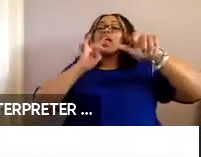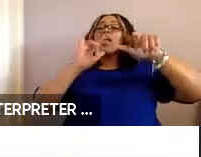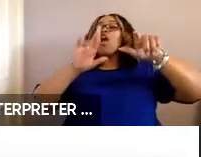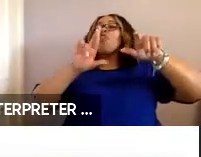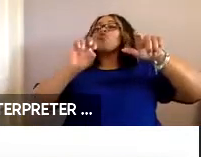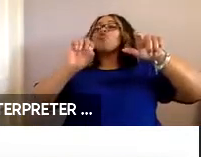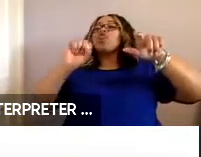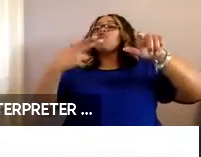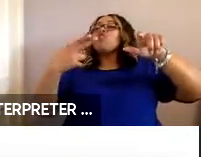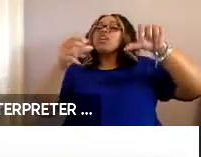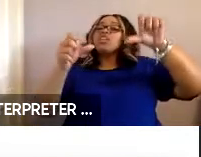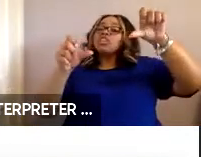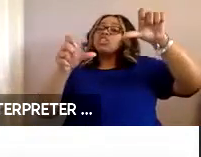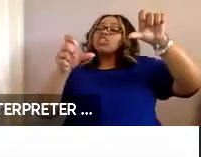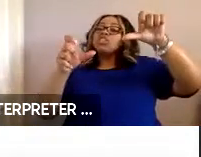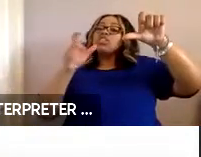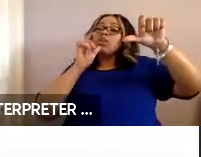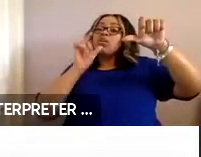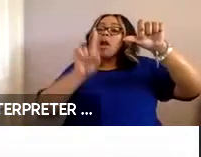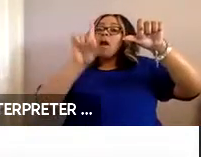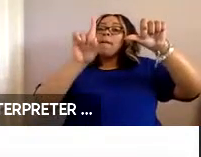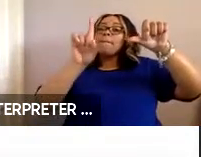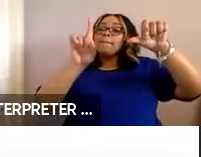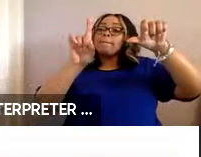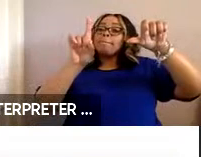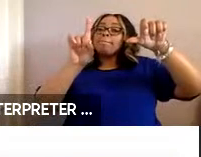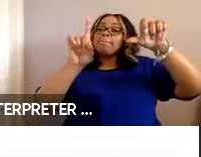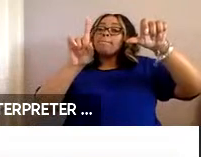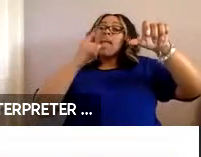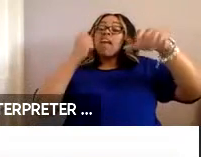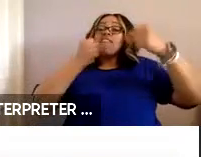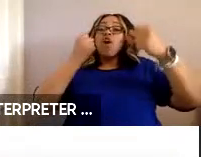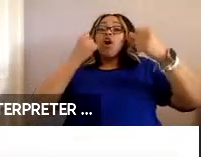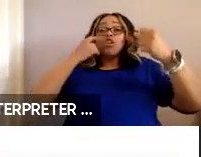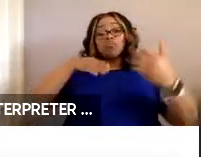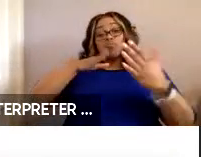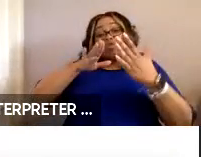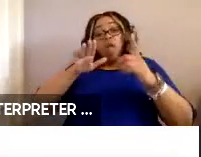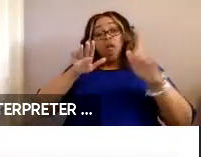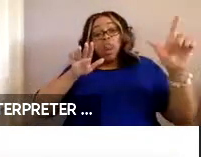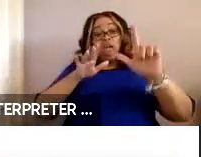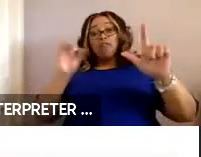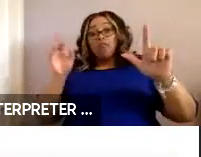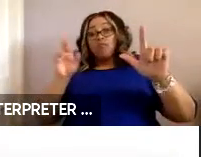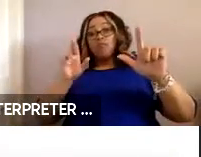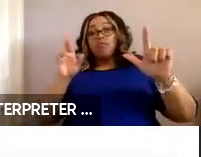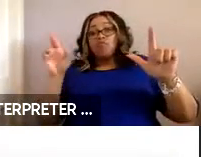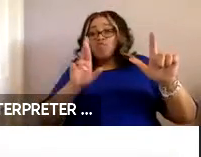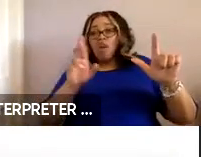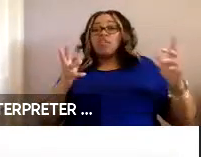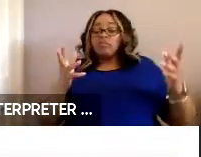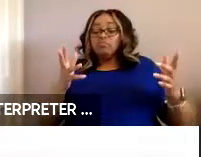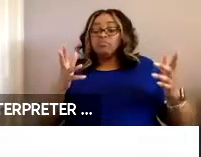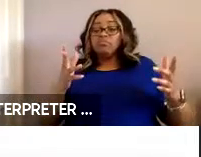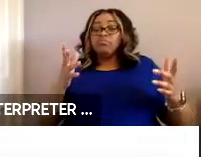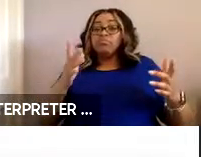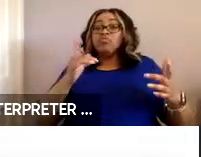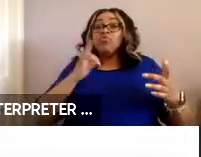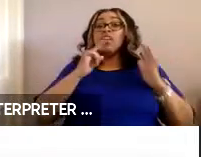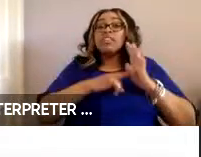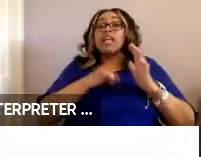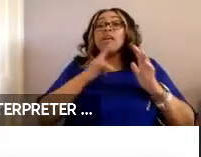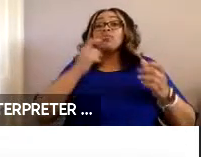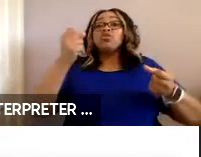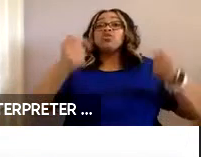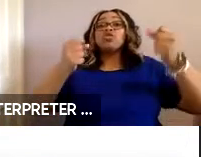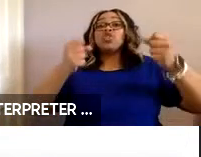refreshable braille display that can move up as vehicles are approaching on the left and right." So in this example, the steering wheel is being